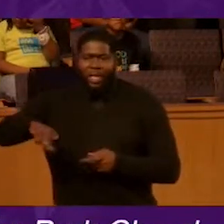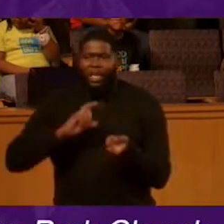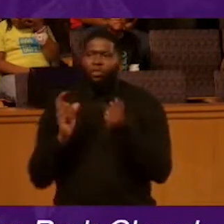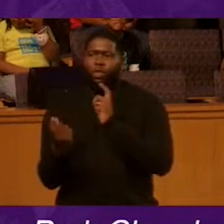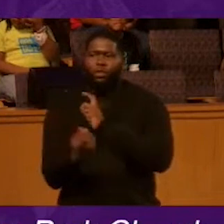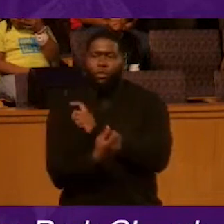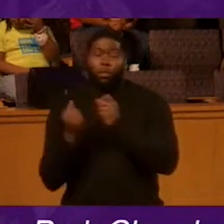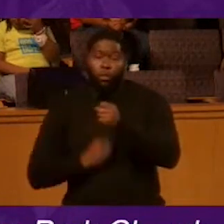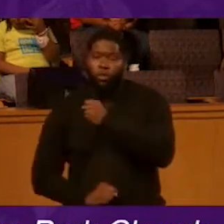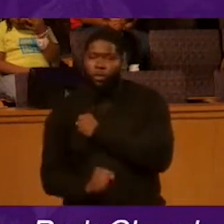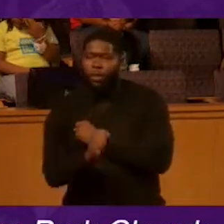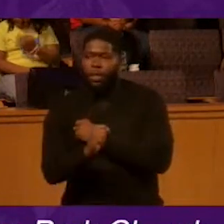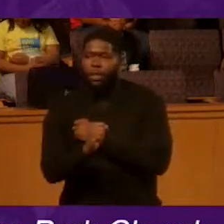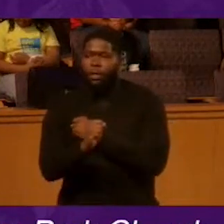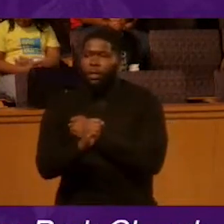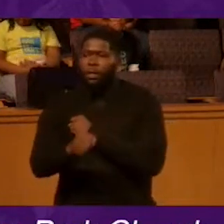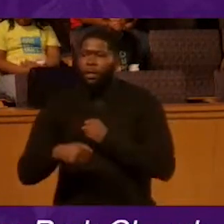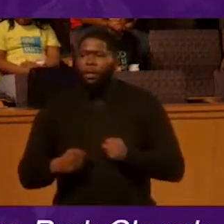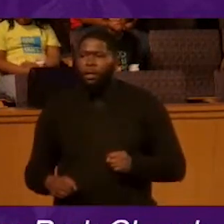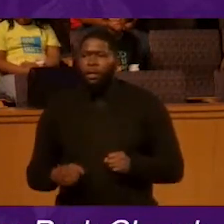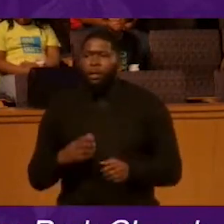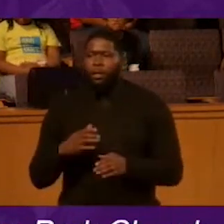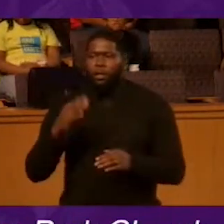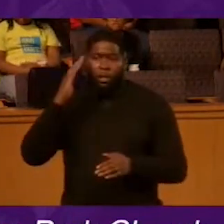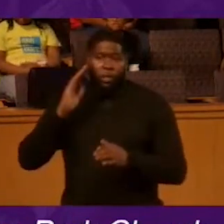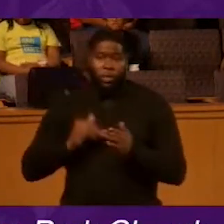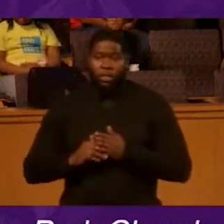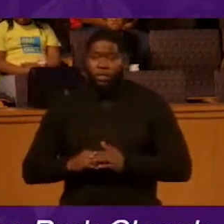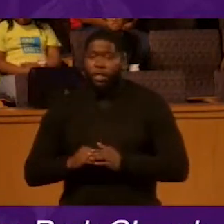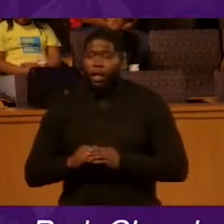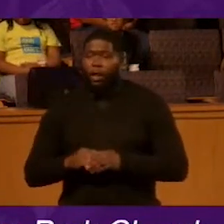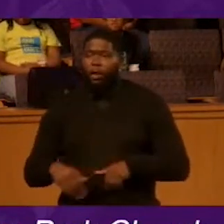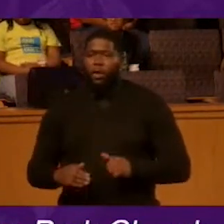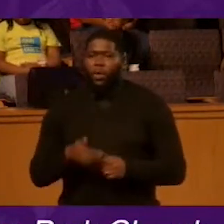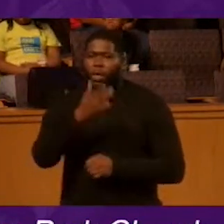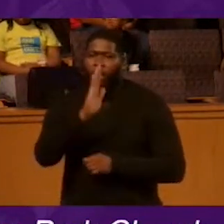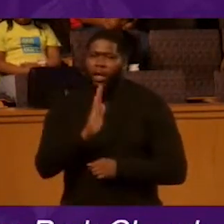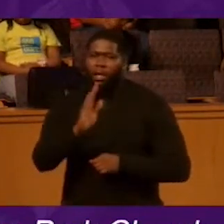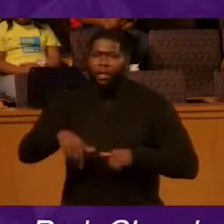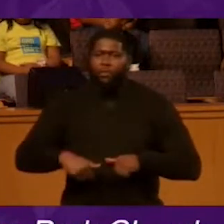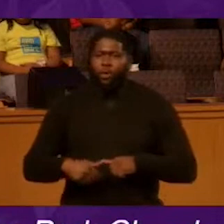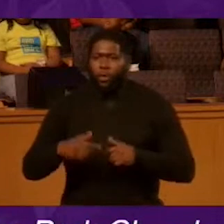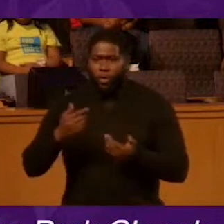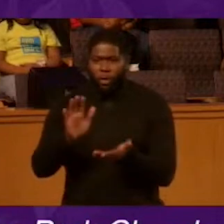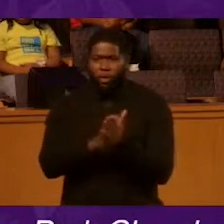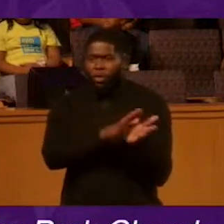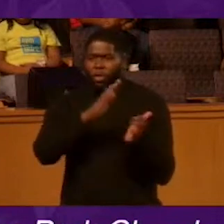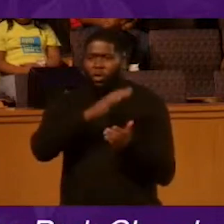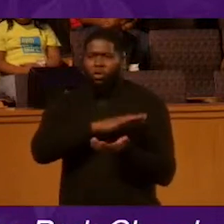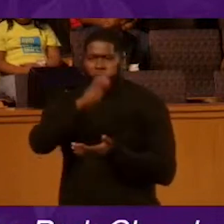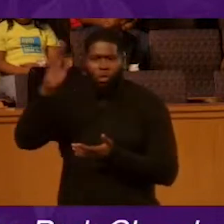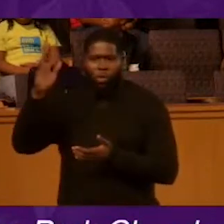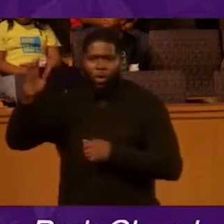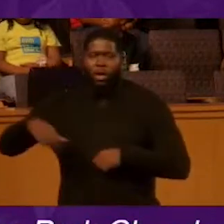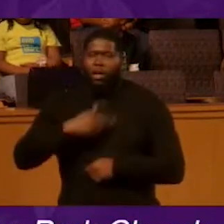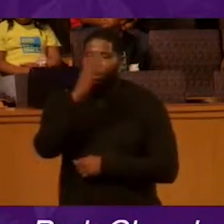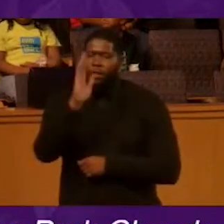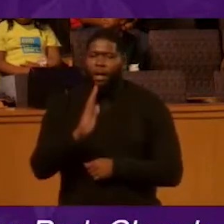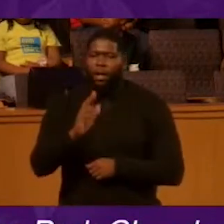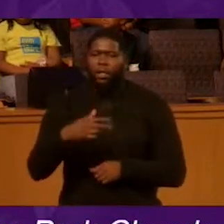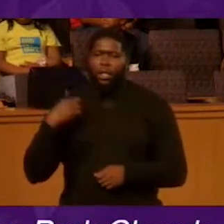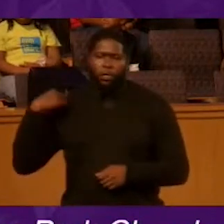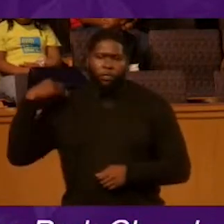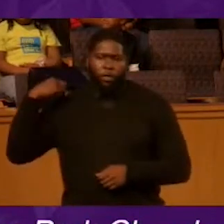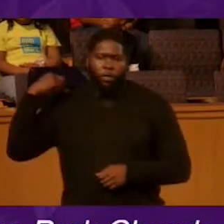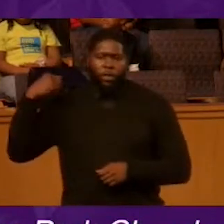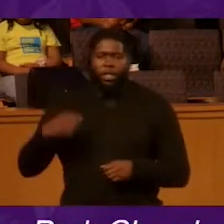transformation to achieve their God-given potential for the glory of God. Volunteers are needed to serve